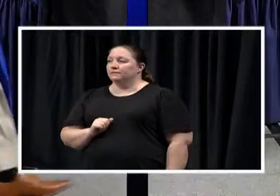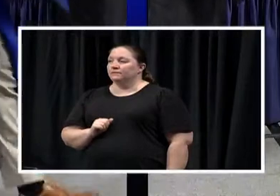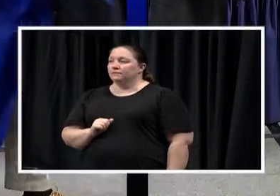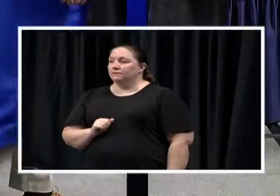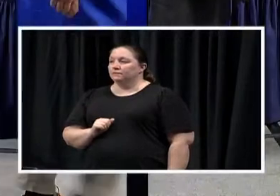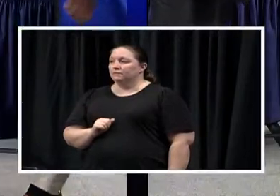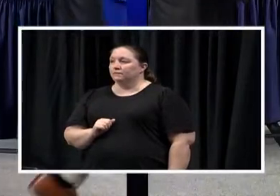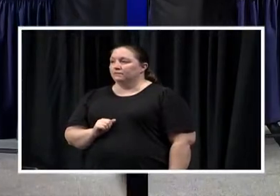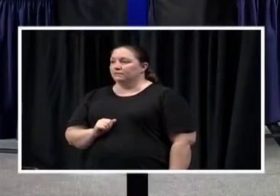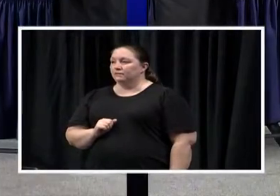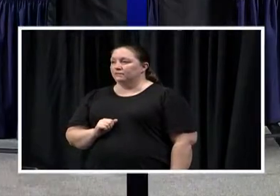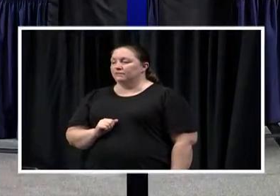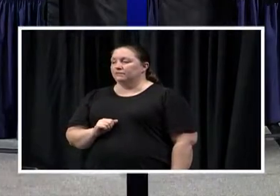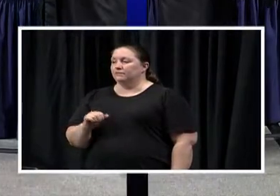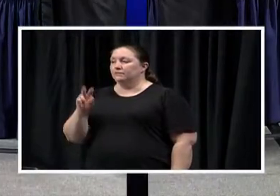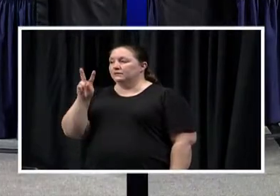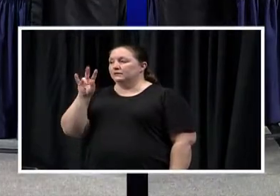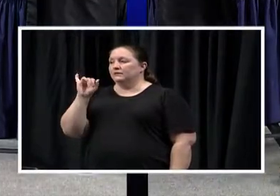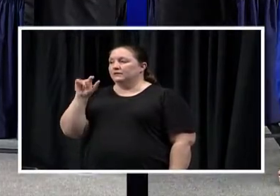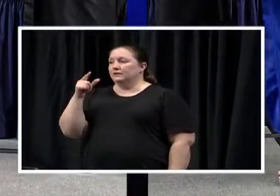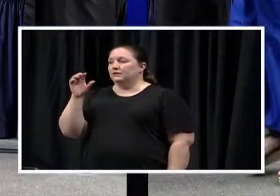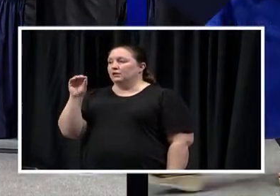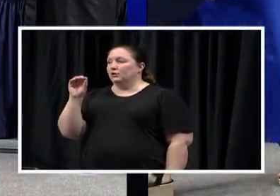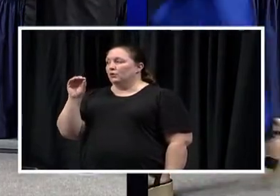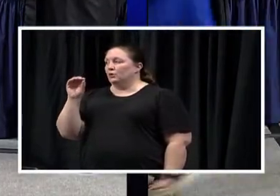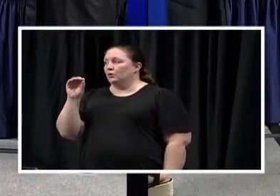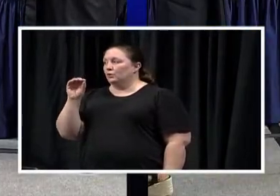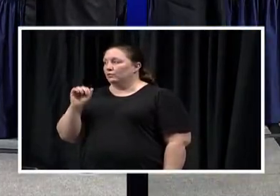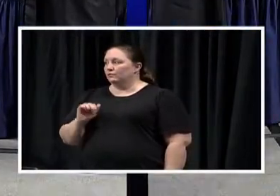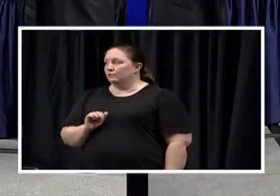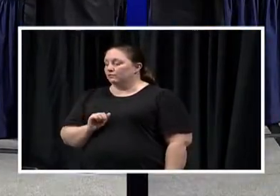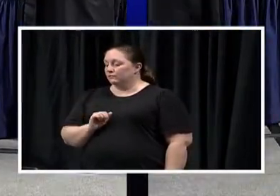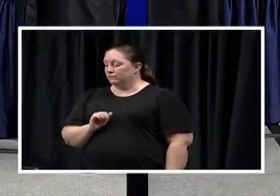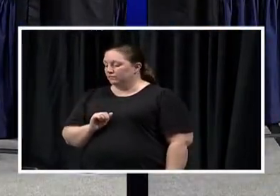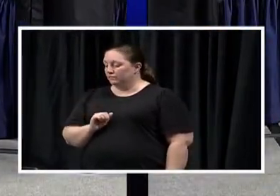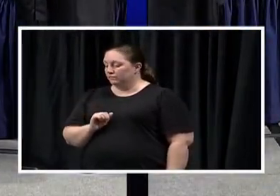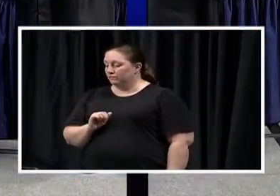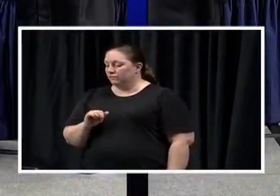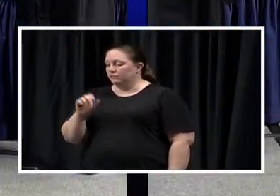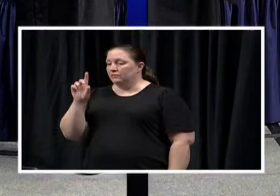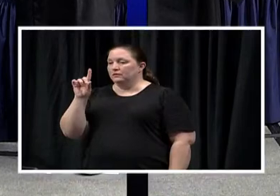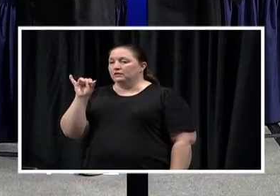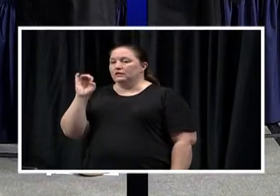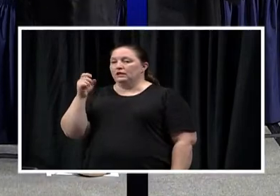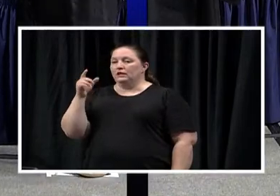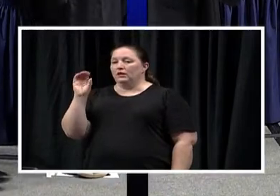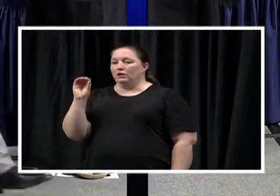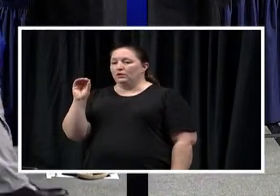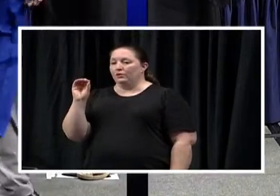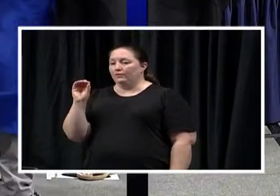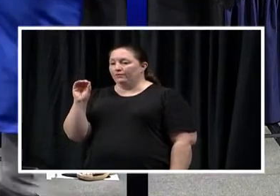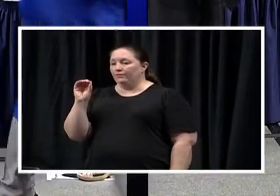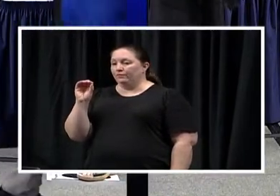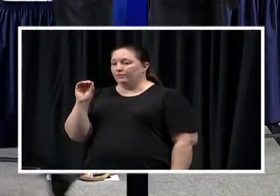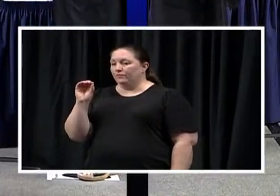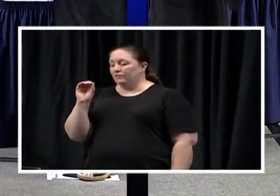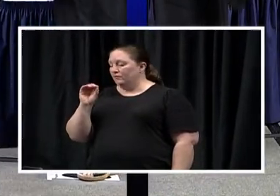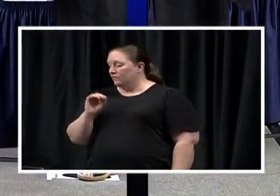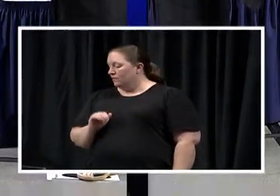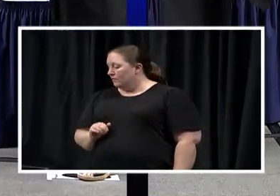Alamar. Vigo Xavier Alvarez. Diego Antonio Alvarez